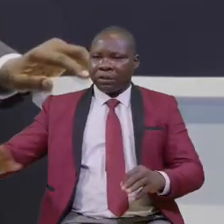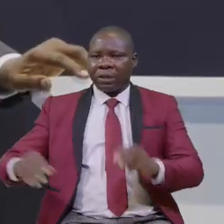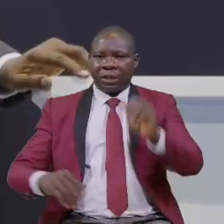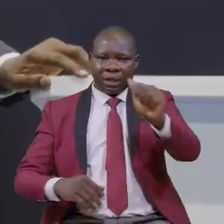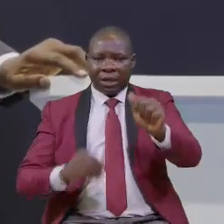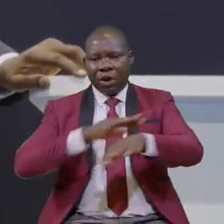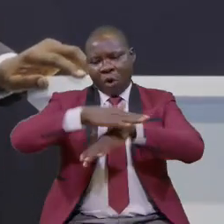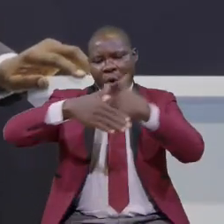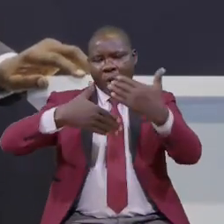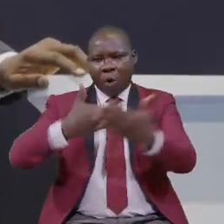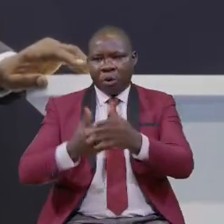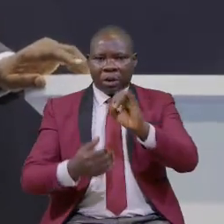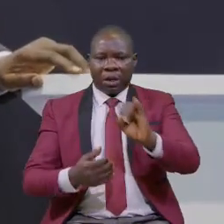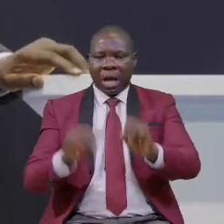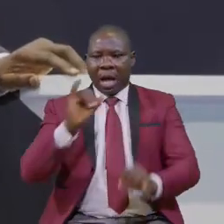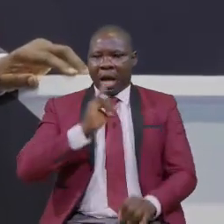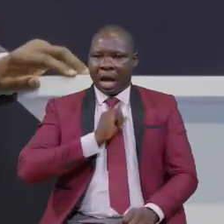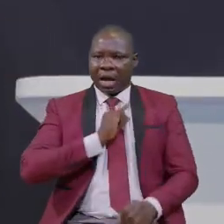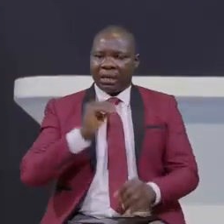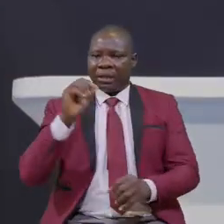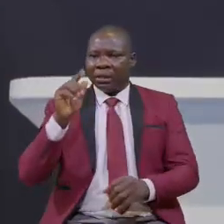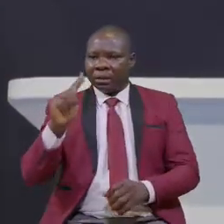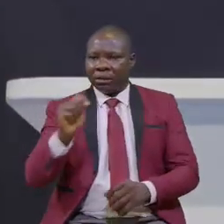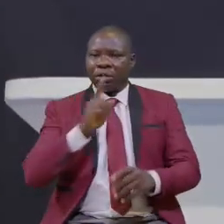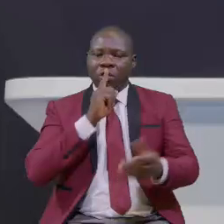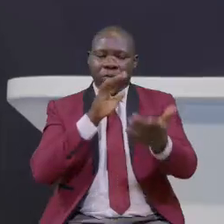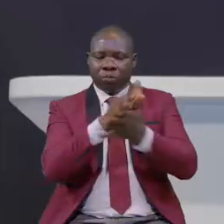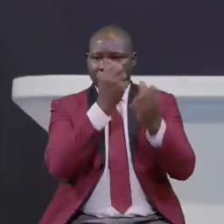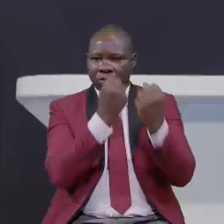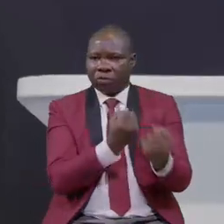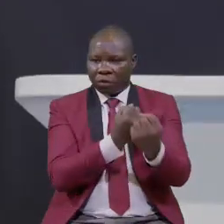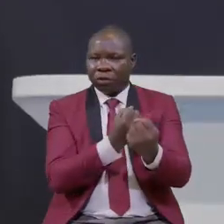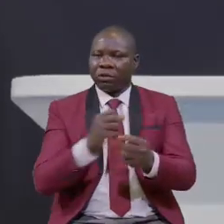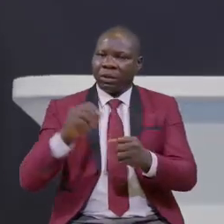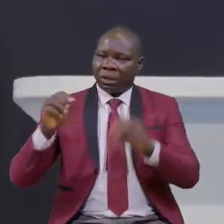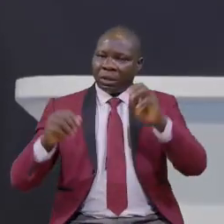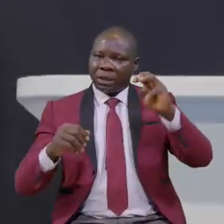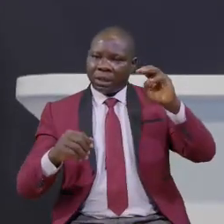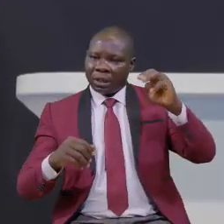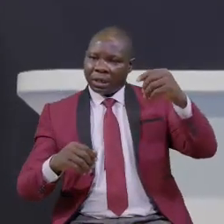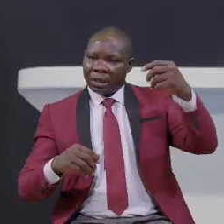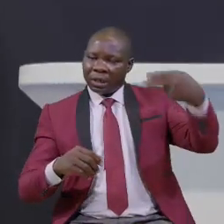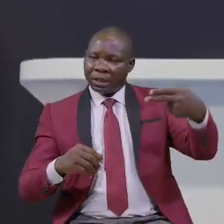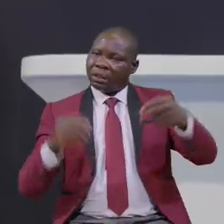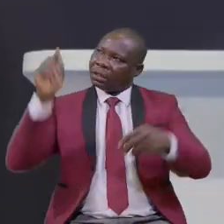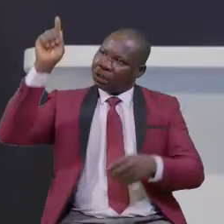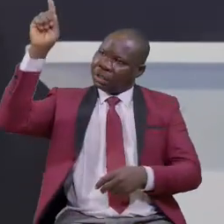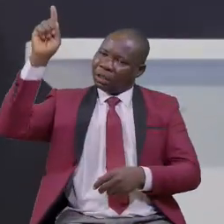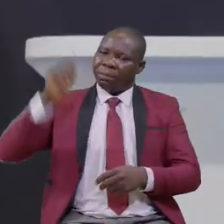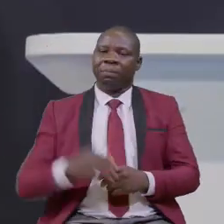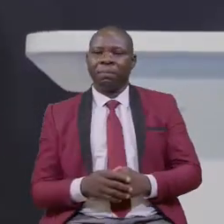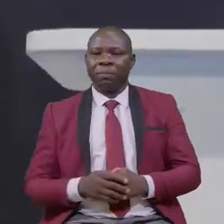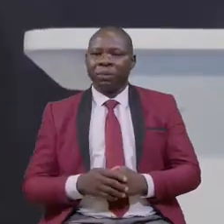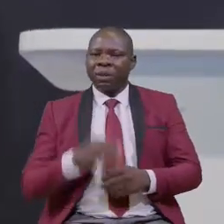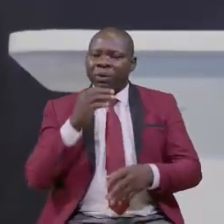I trust him. And once you forsake all your own endeavor, your own